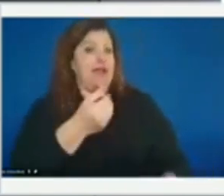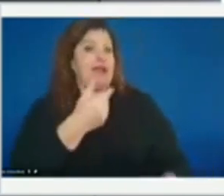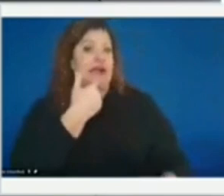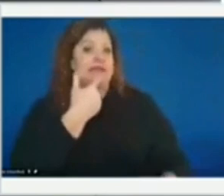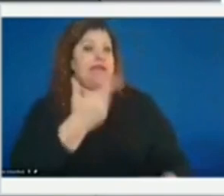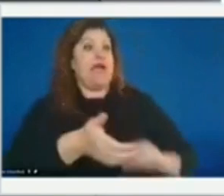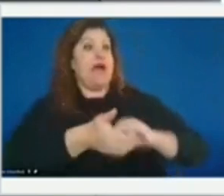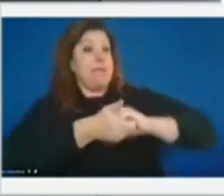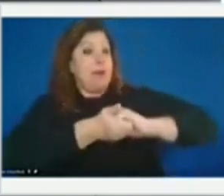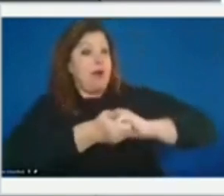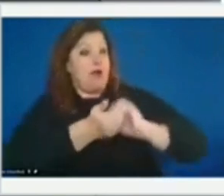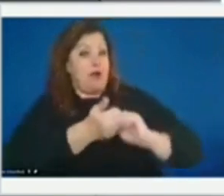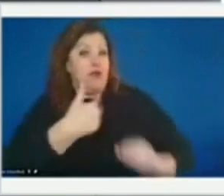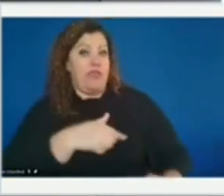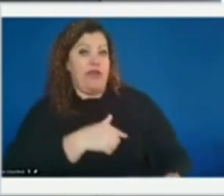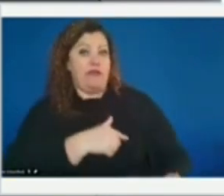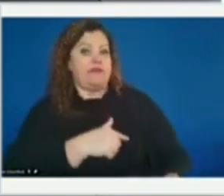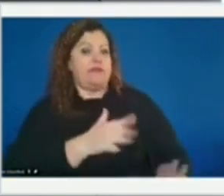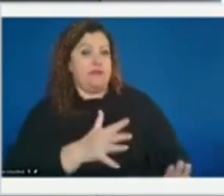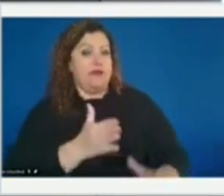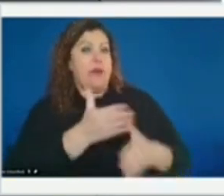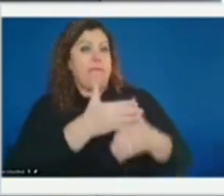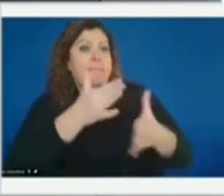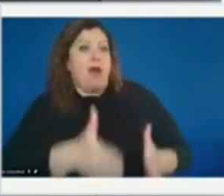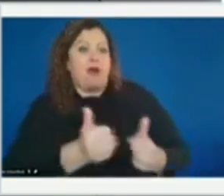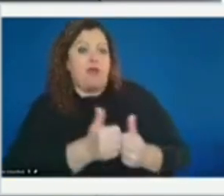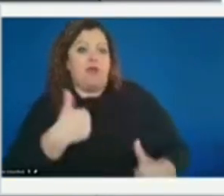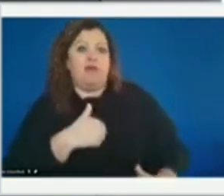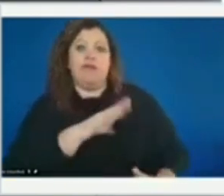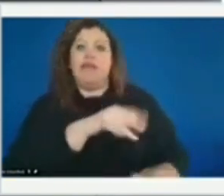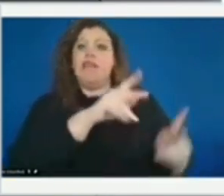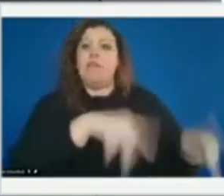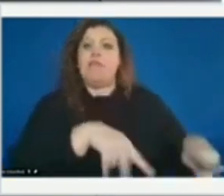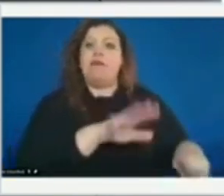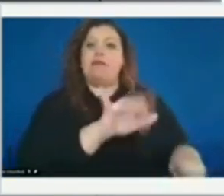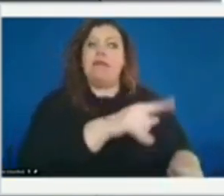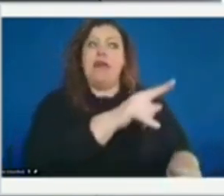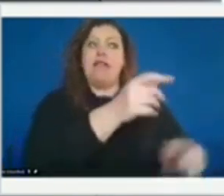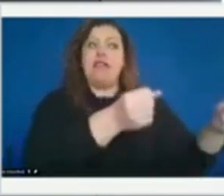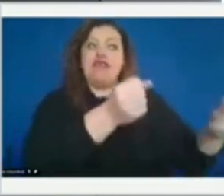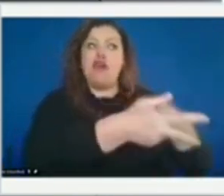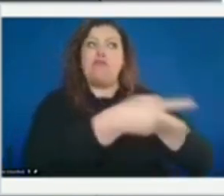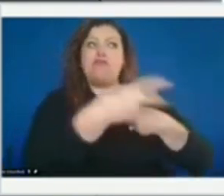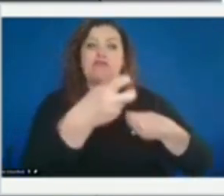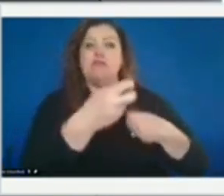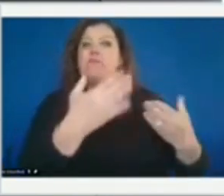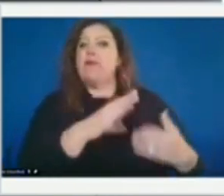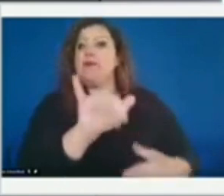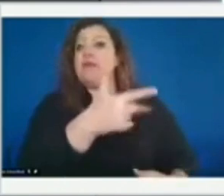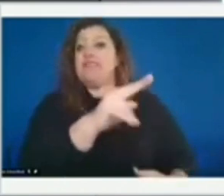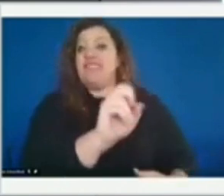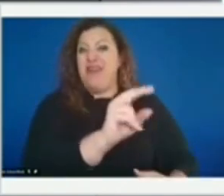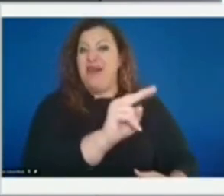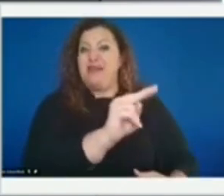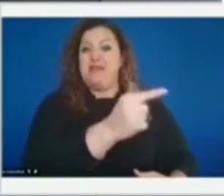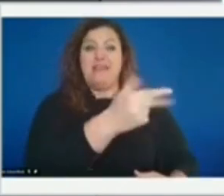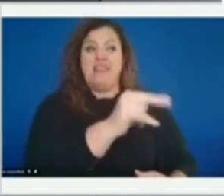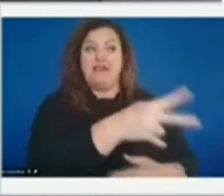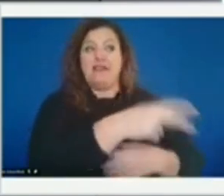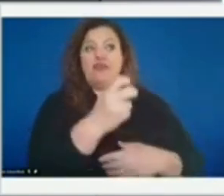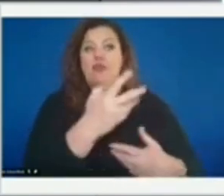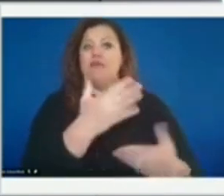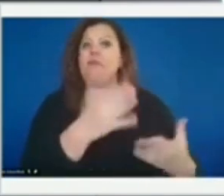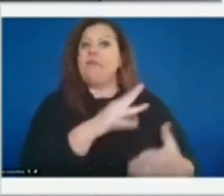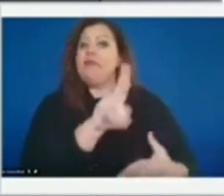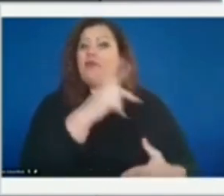us. That person who got their car or truck broken into might have been the gun that got stolen that's been now used in a homicide. So I say partner with